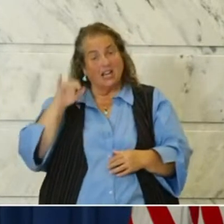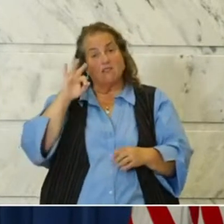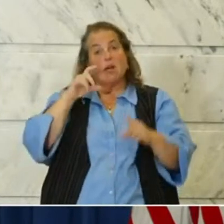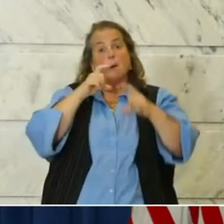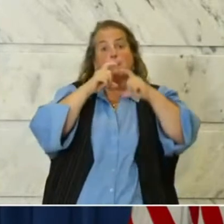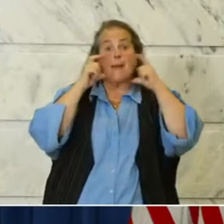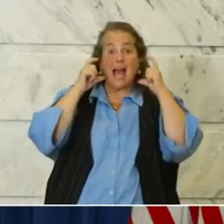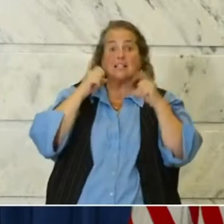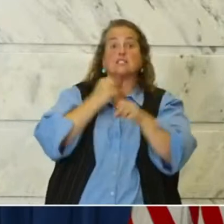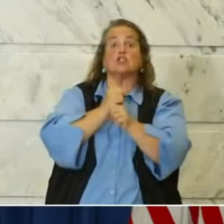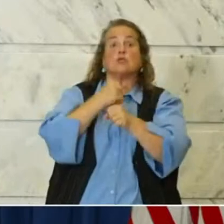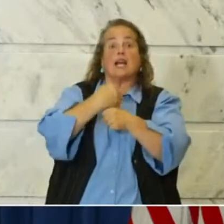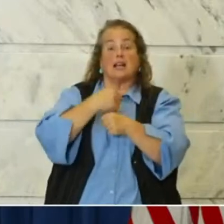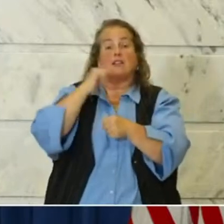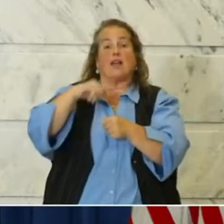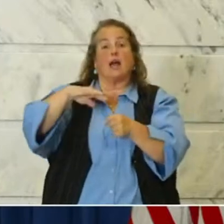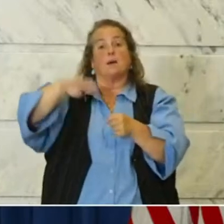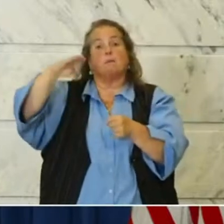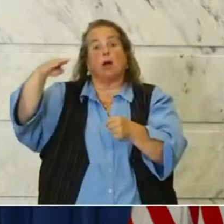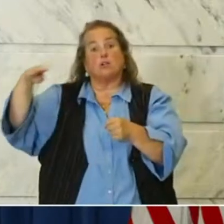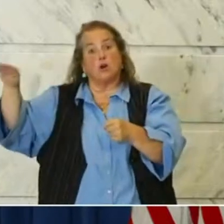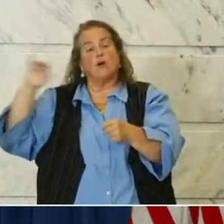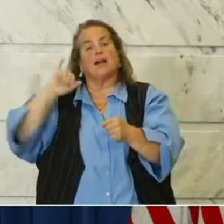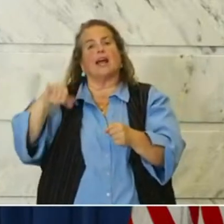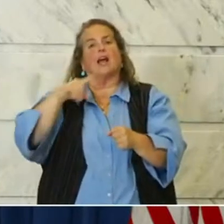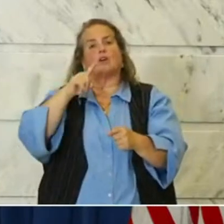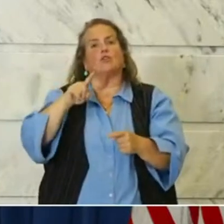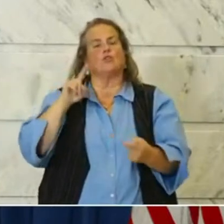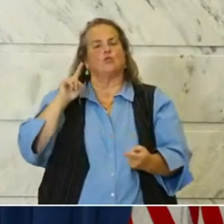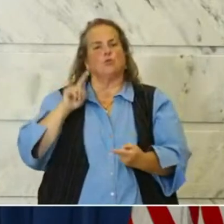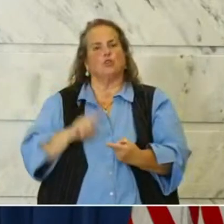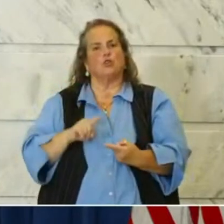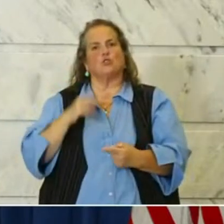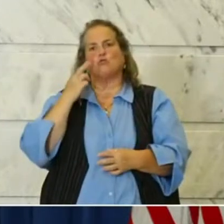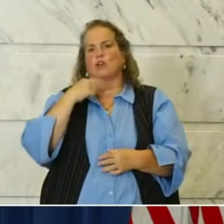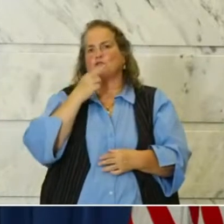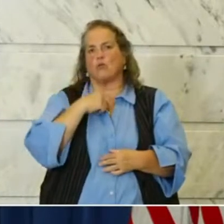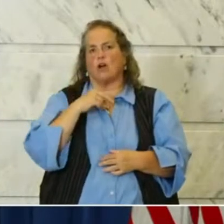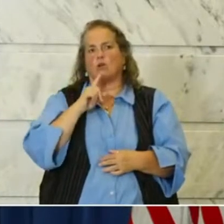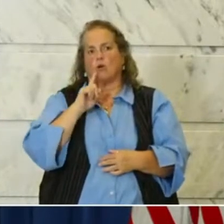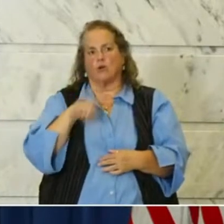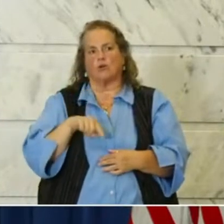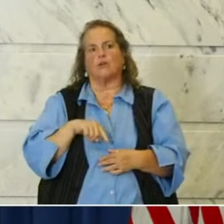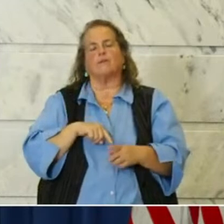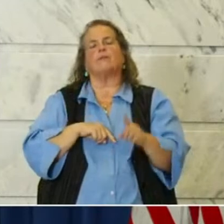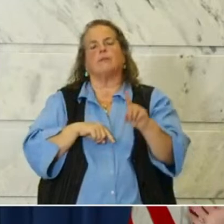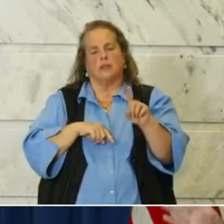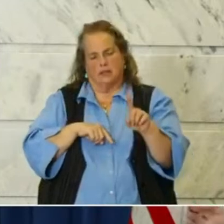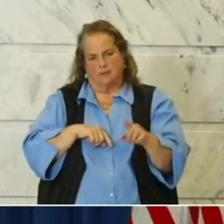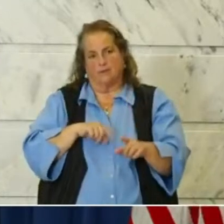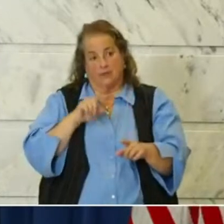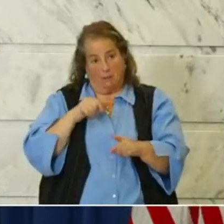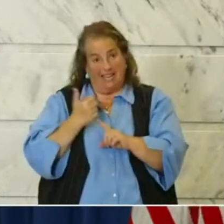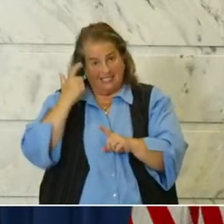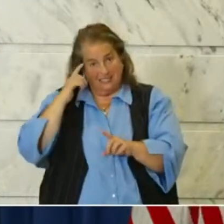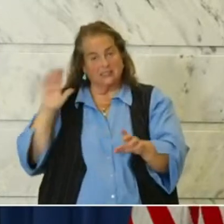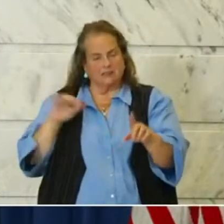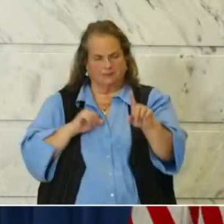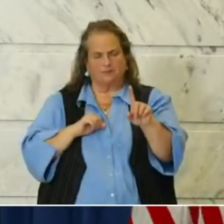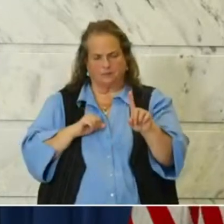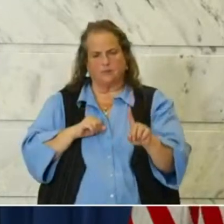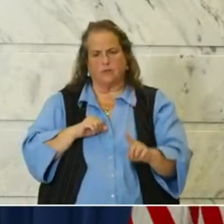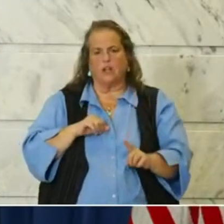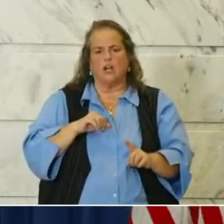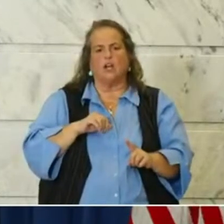the plateau, can you loosen up on the restaurant orders? The question, I think, is it does. The question is based on our graph with